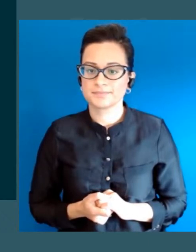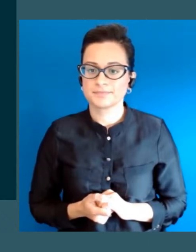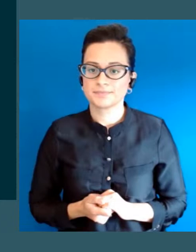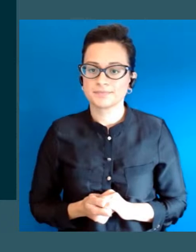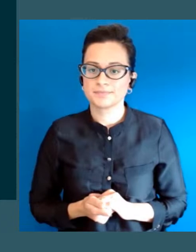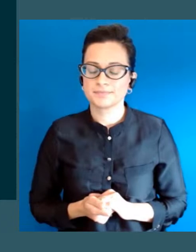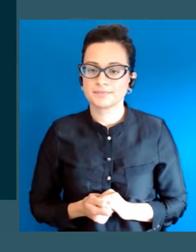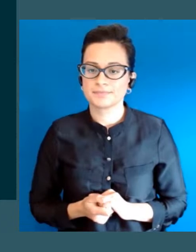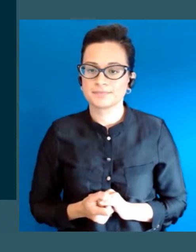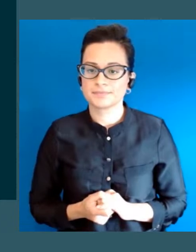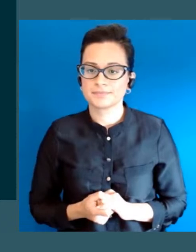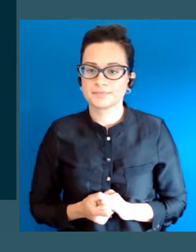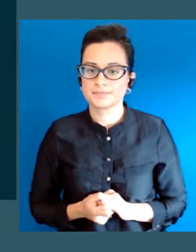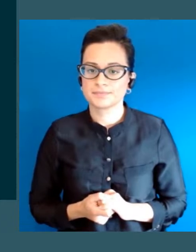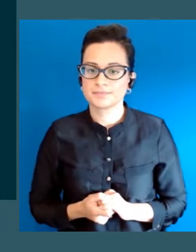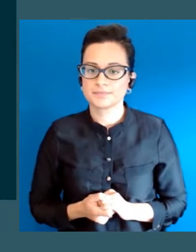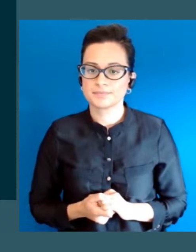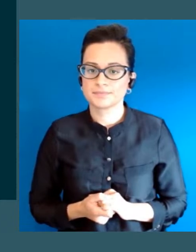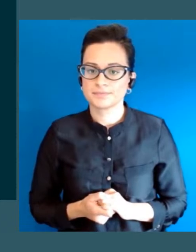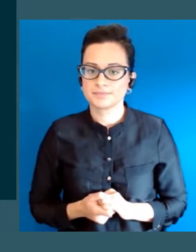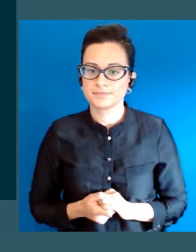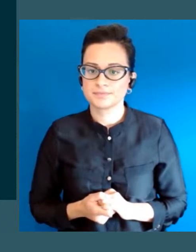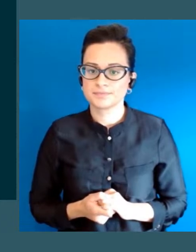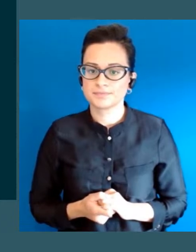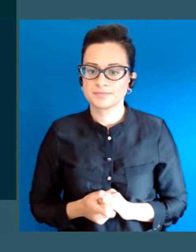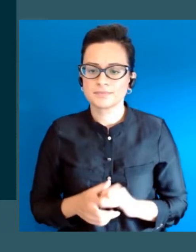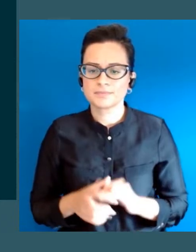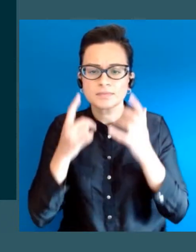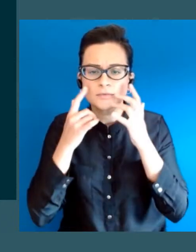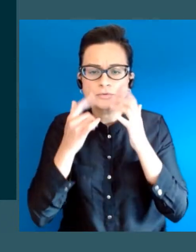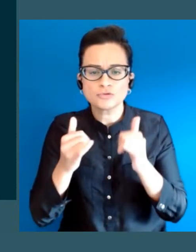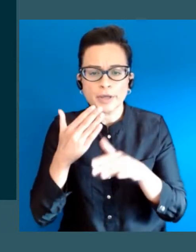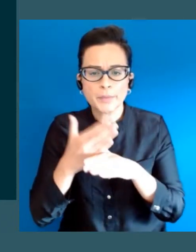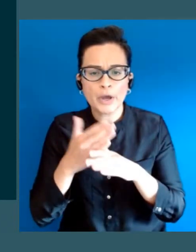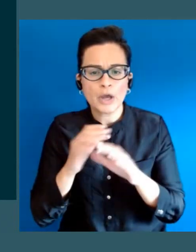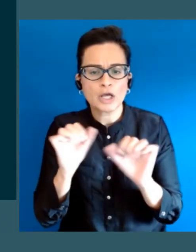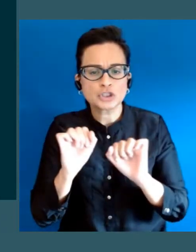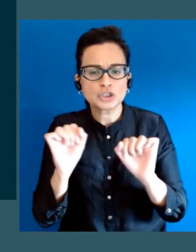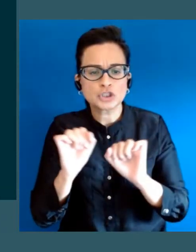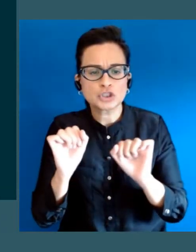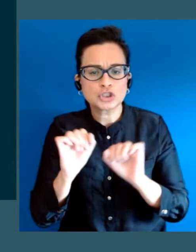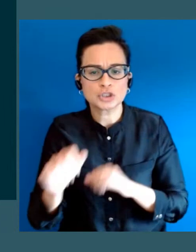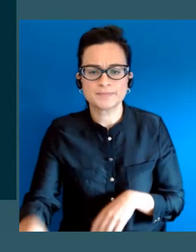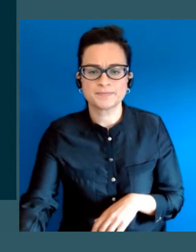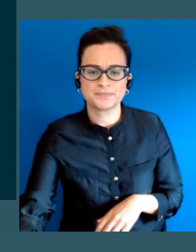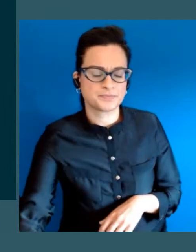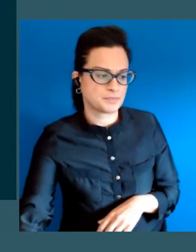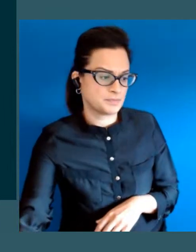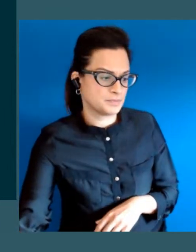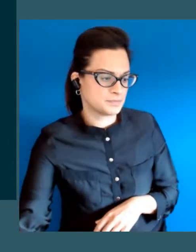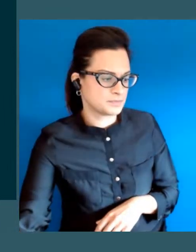Are they clicking through now? No. Is your cursor?